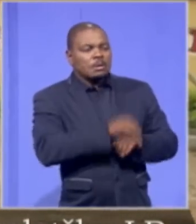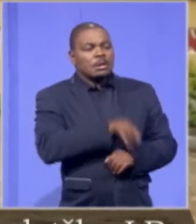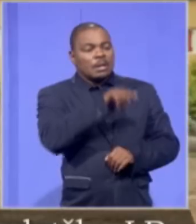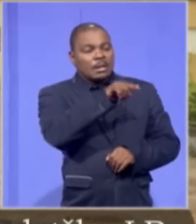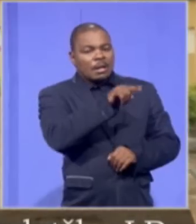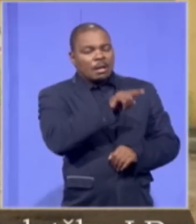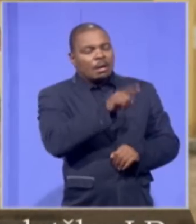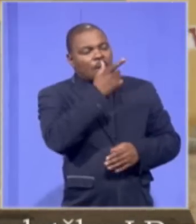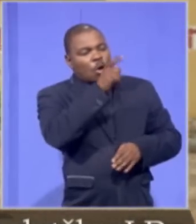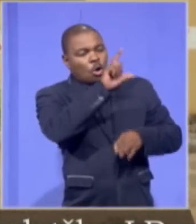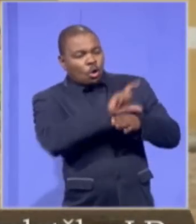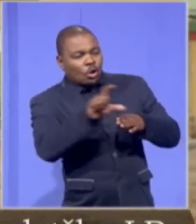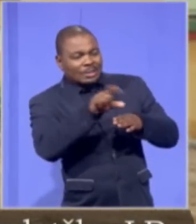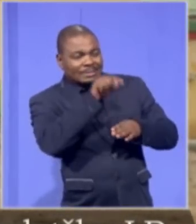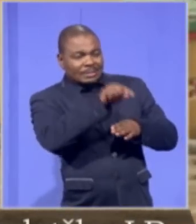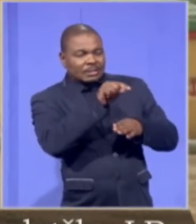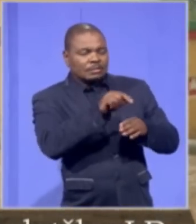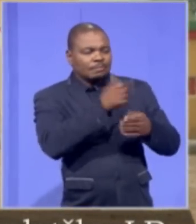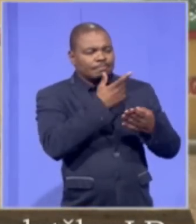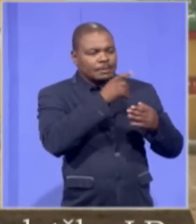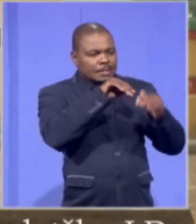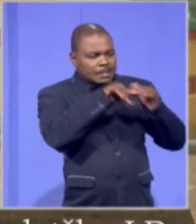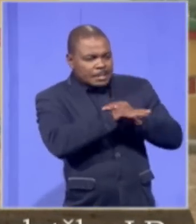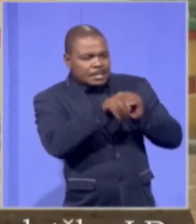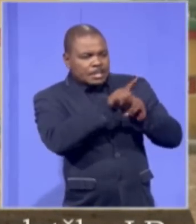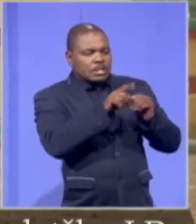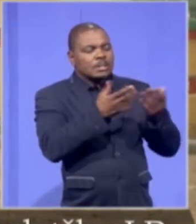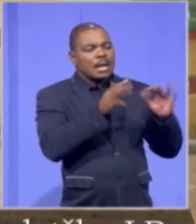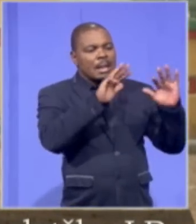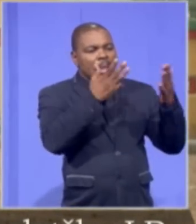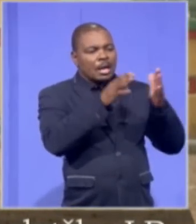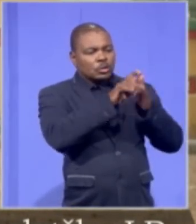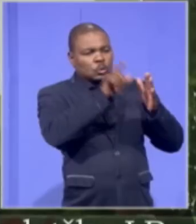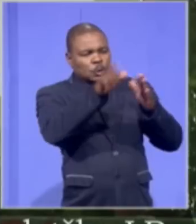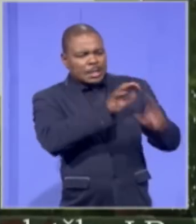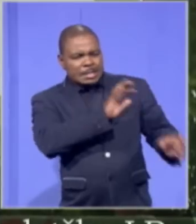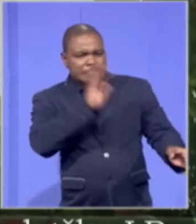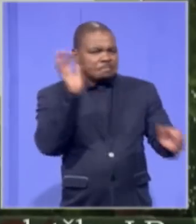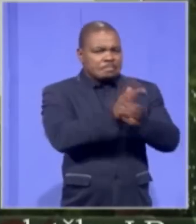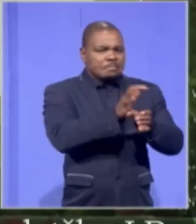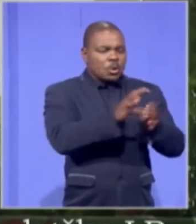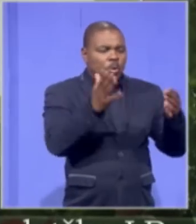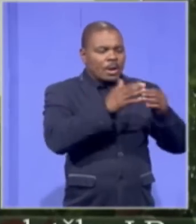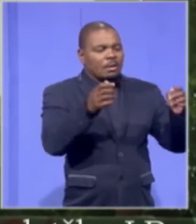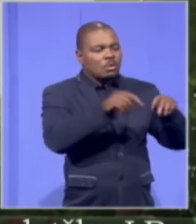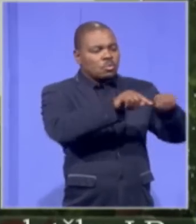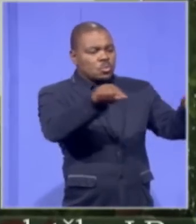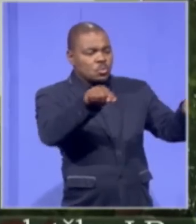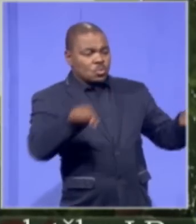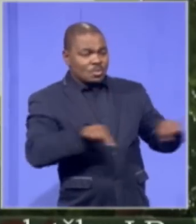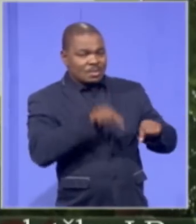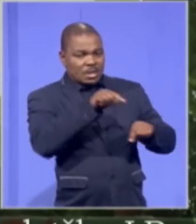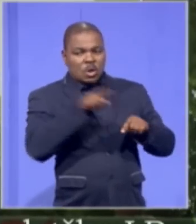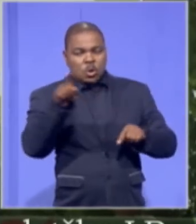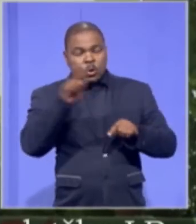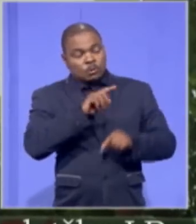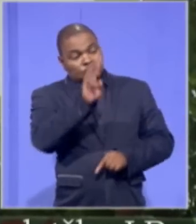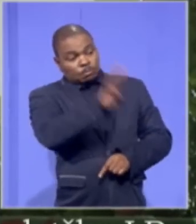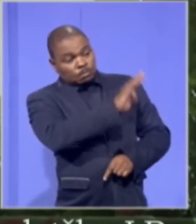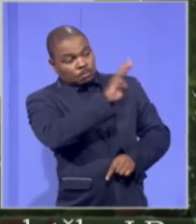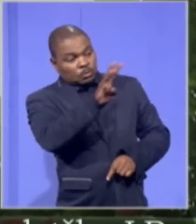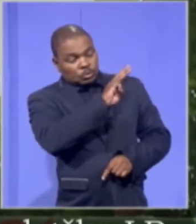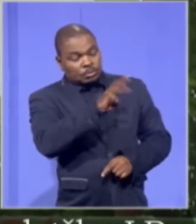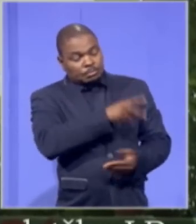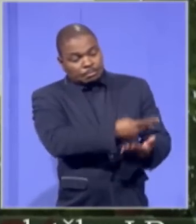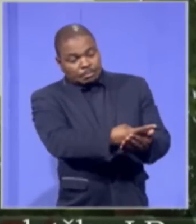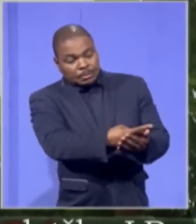Vocational Education and Training gomme a hlasela sehlopha sa barutwana ba seswai bao ba bego ba dutše ka jarateng. O ile a balaela gore ba patlame lebatong